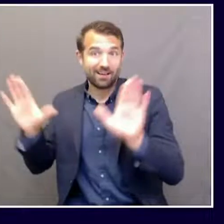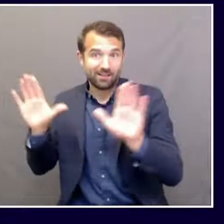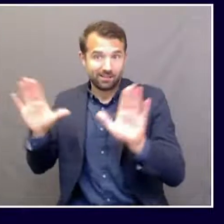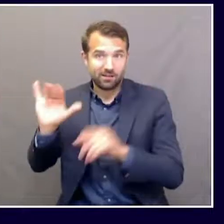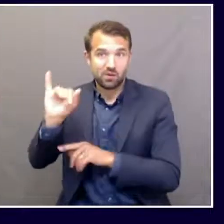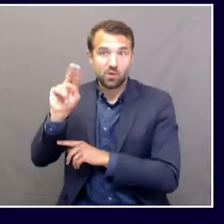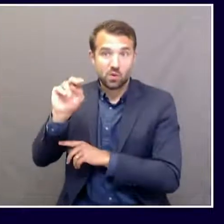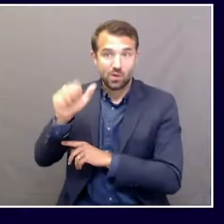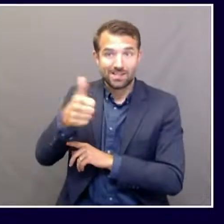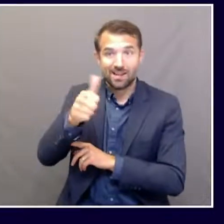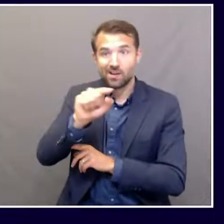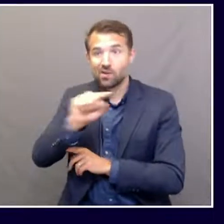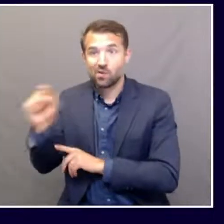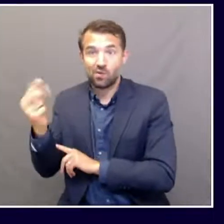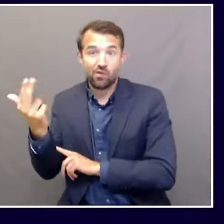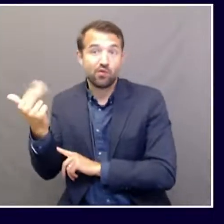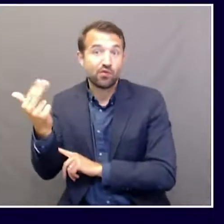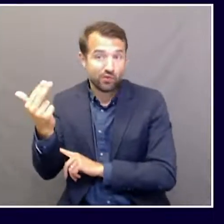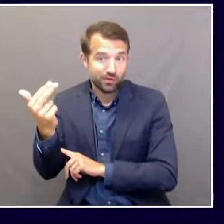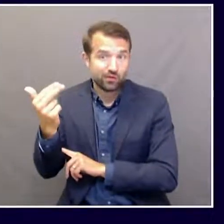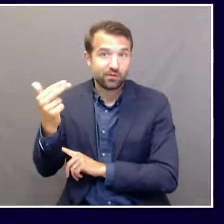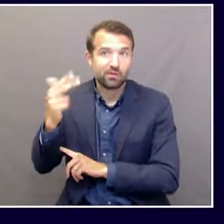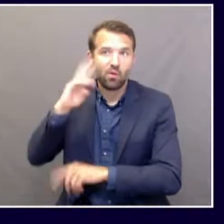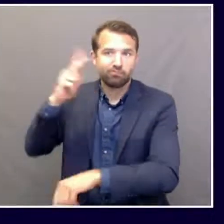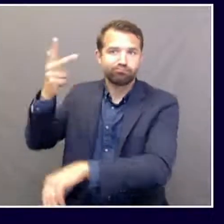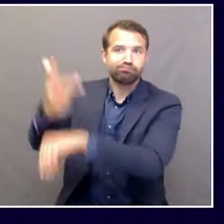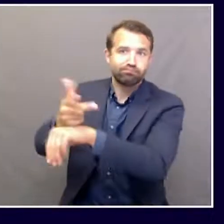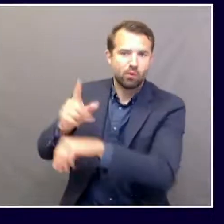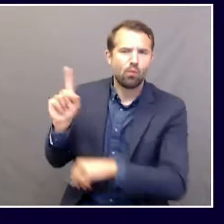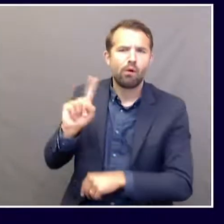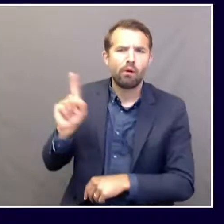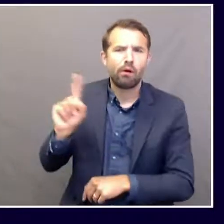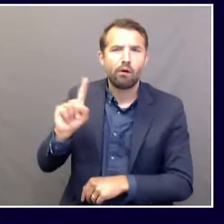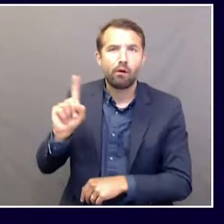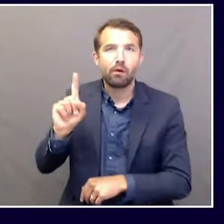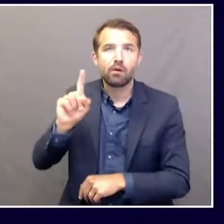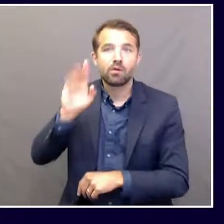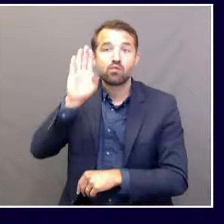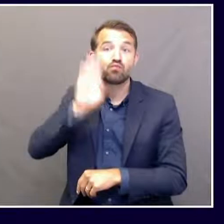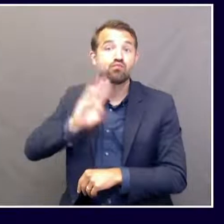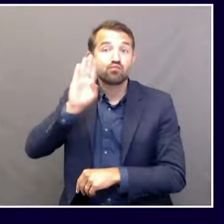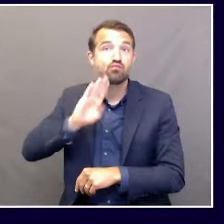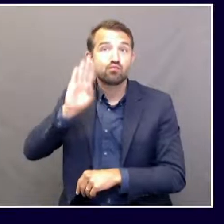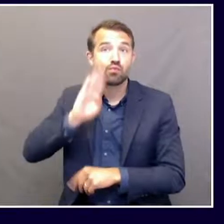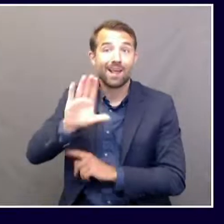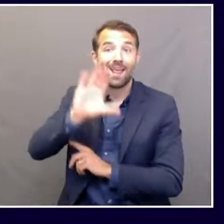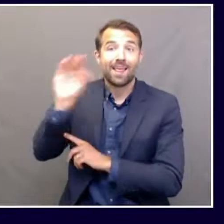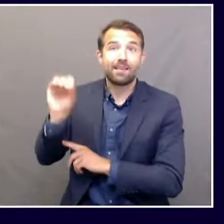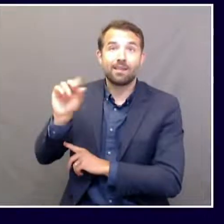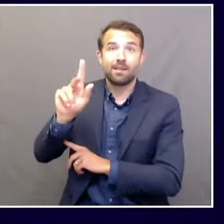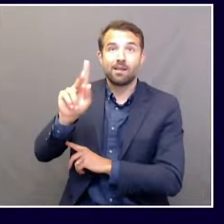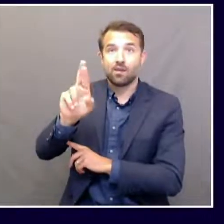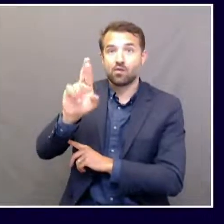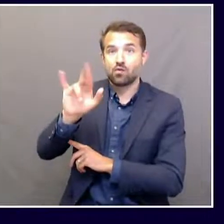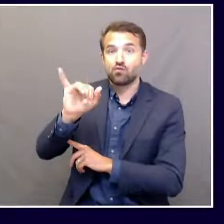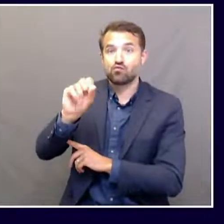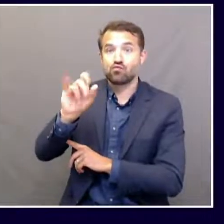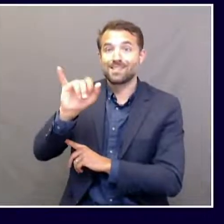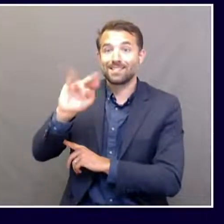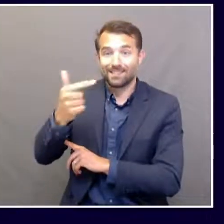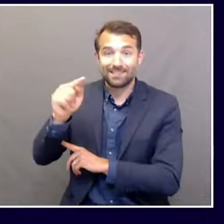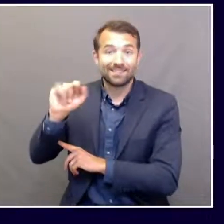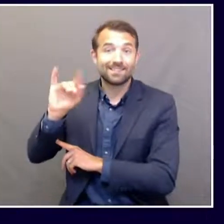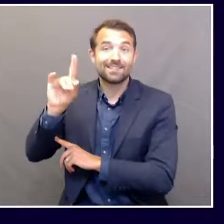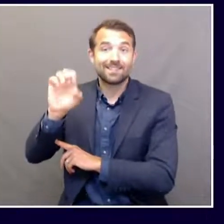be situated in the parking lot of Rising Tide Brewing and will be offering the Johnson & Johnson vaccine from